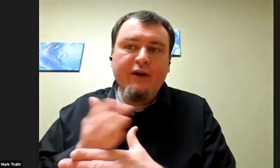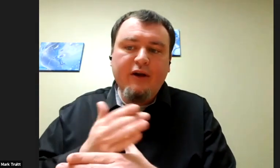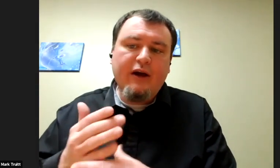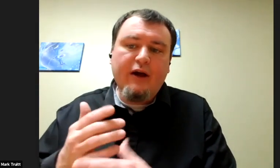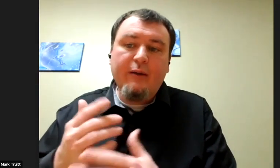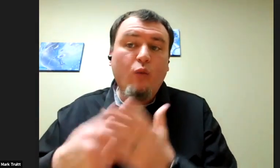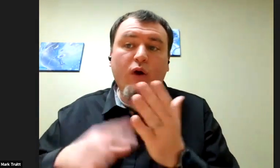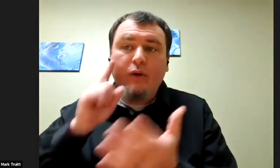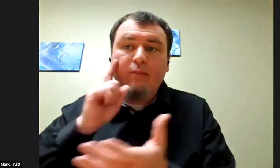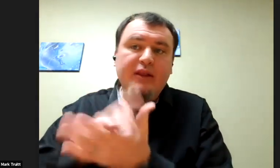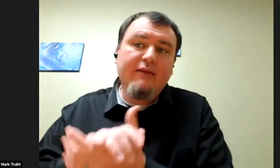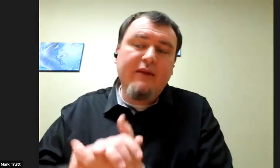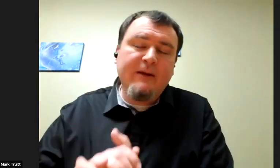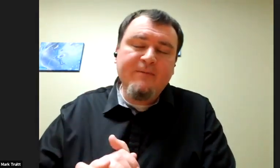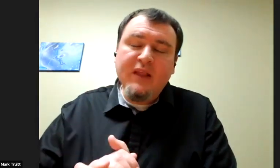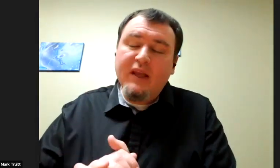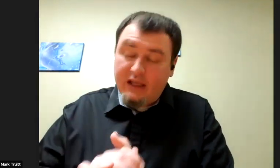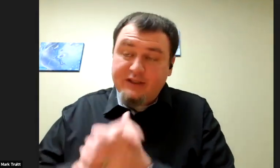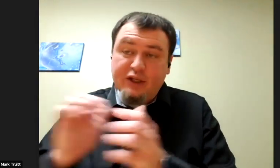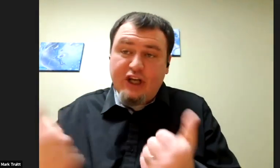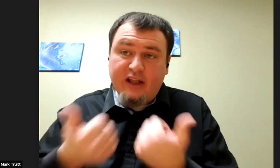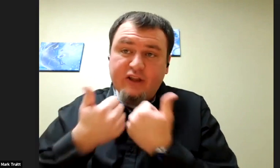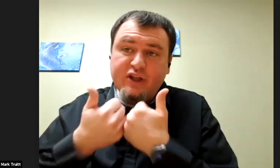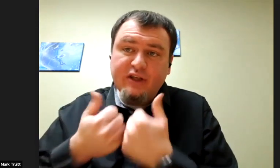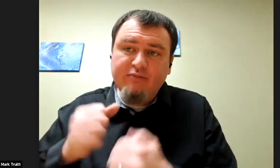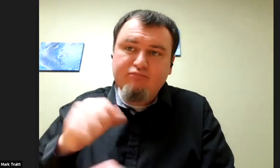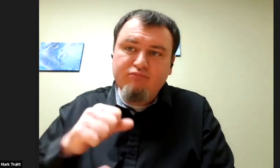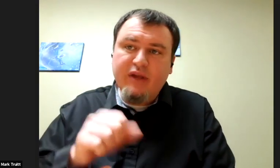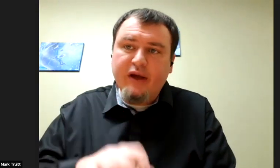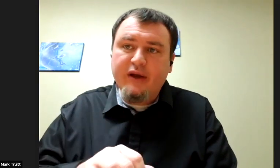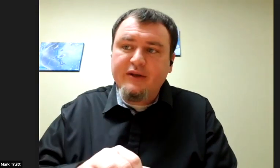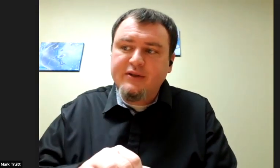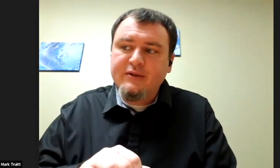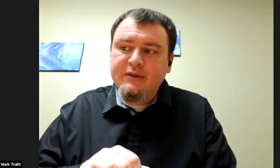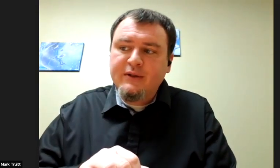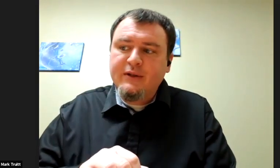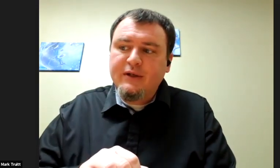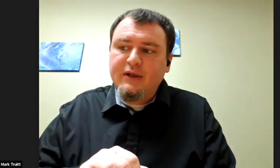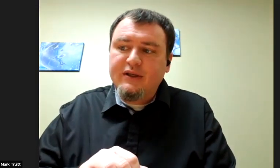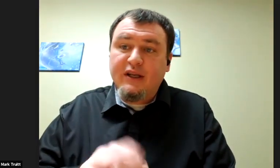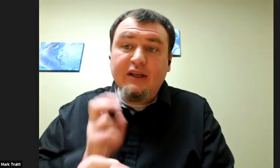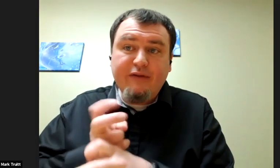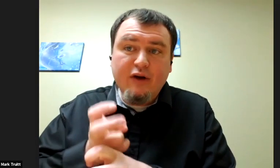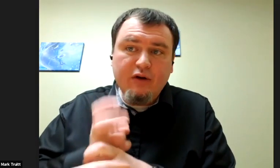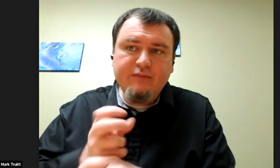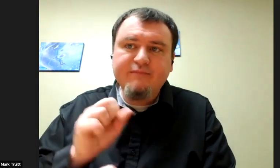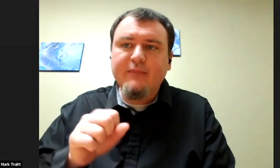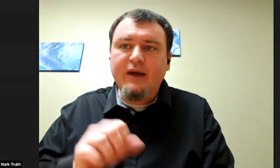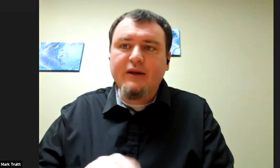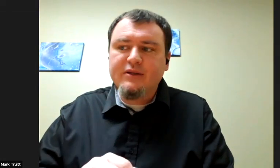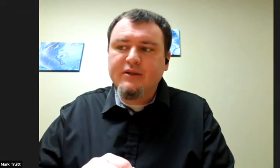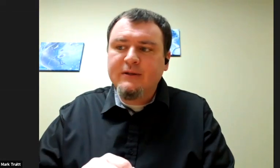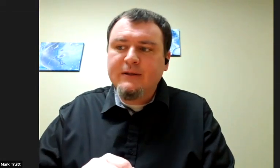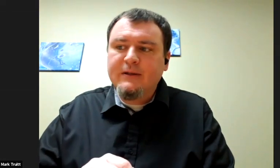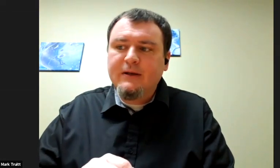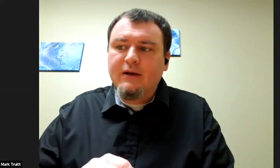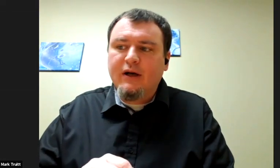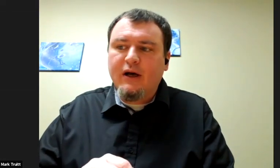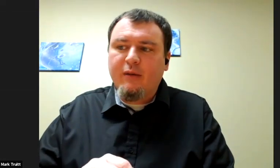share what we believe in. Is it challenging? Yeah, it is. Is it difficult? Yeah, it